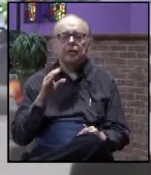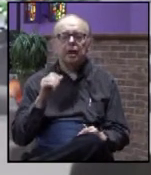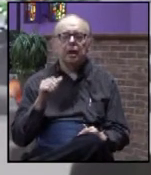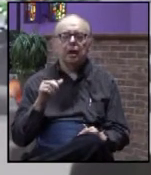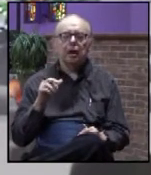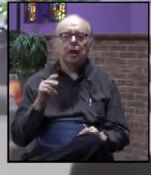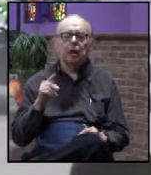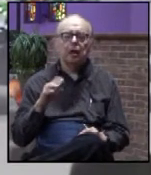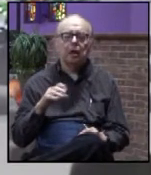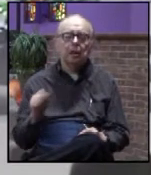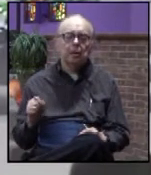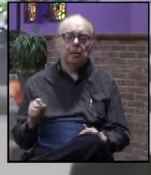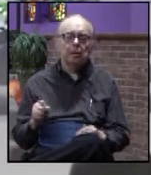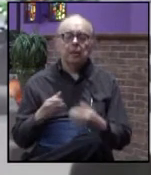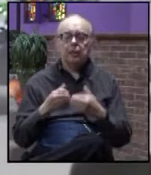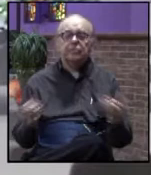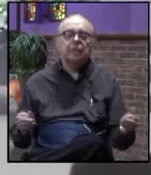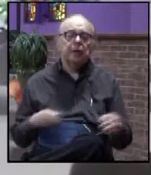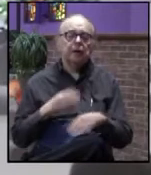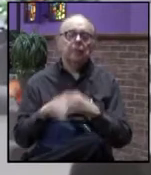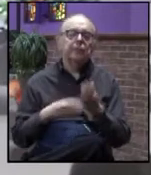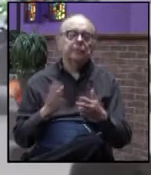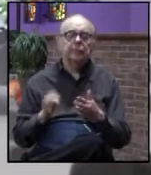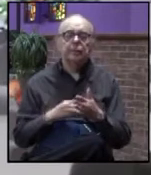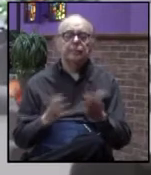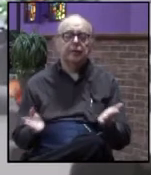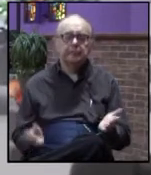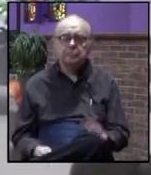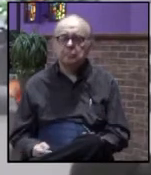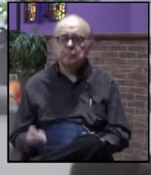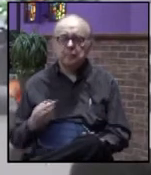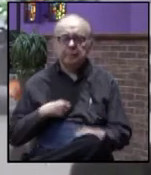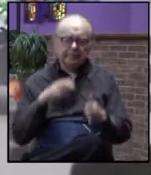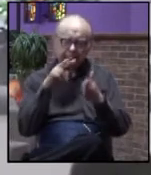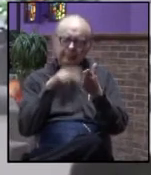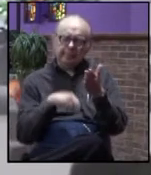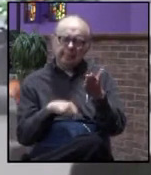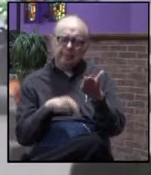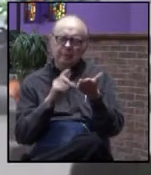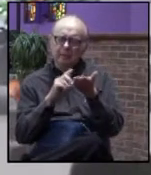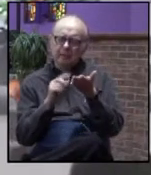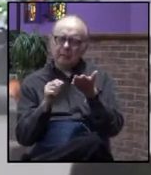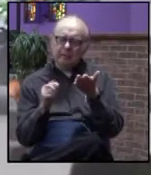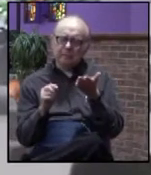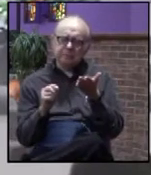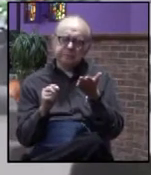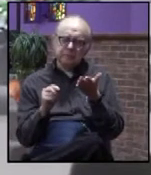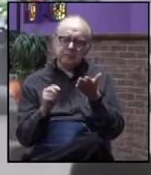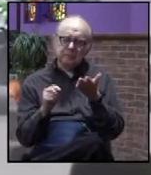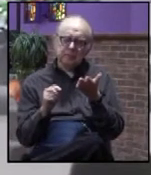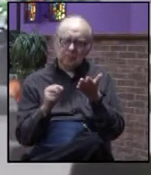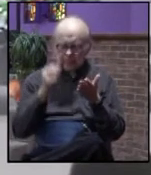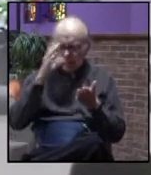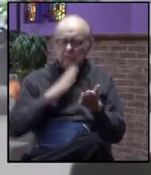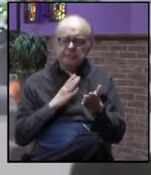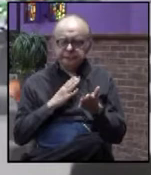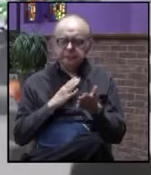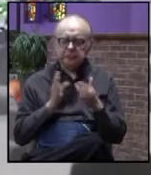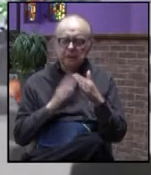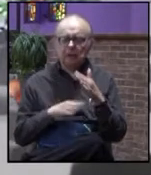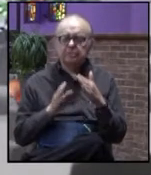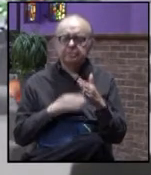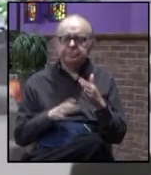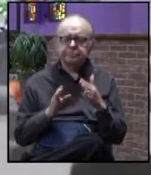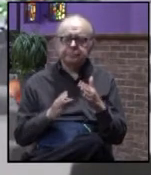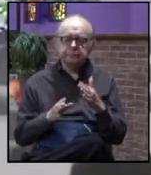We split over music. I was reading an article that this guy wrote that basically,